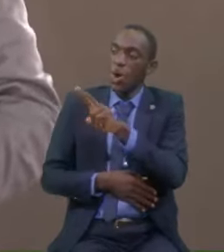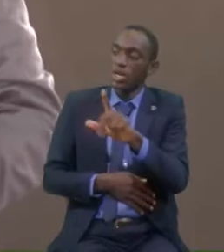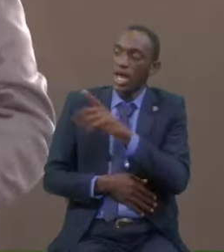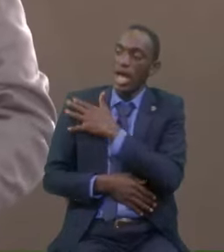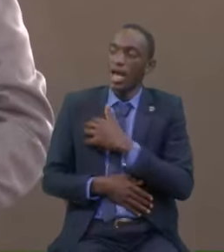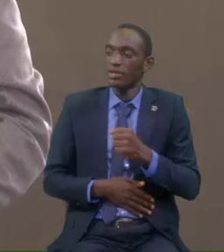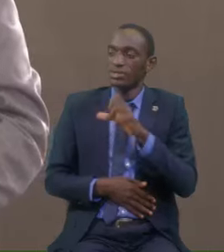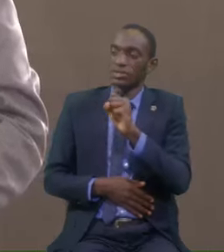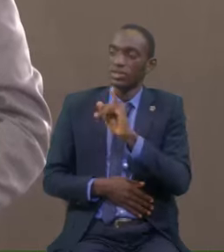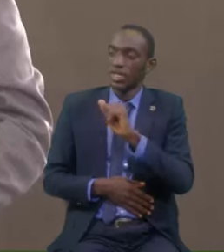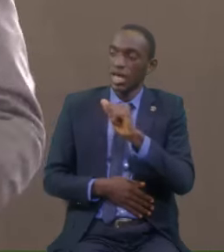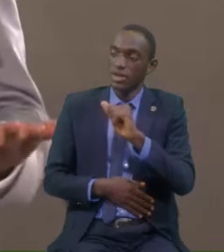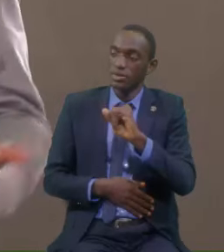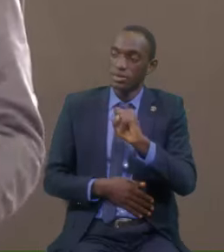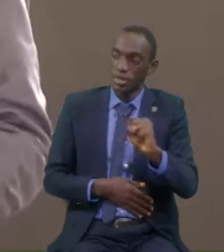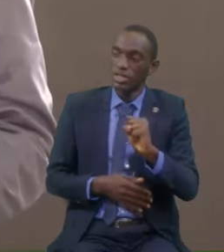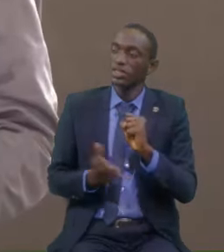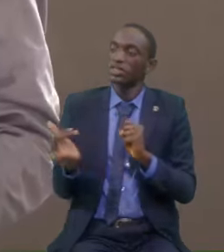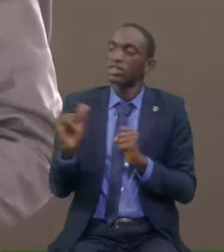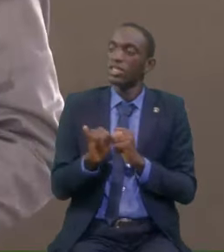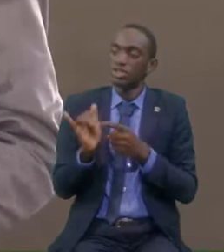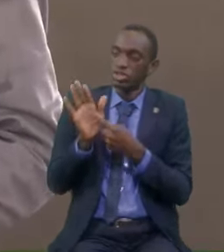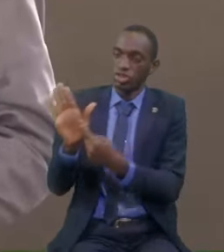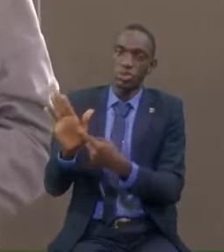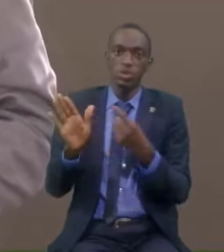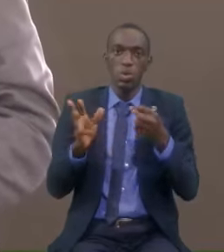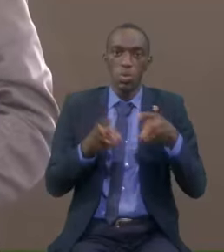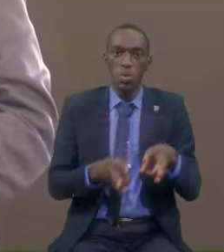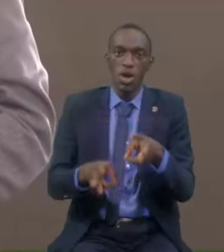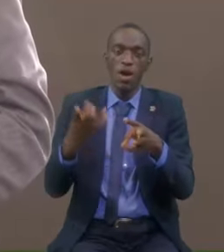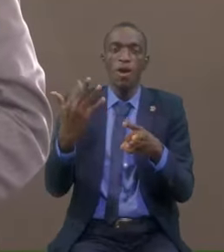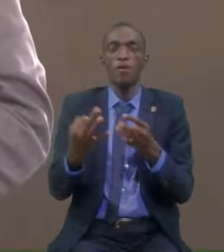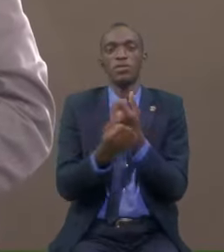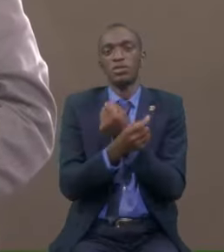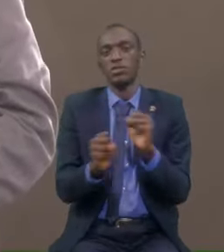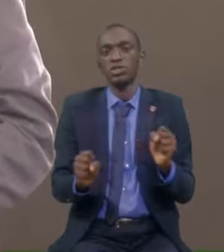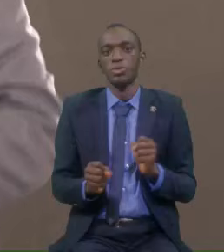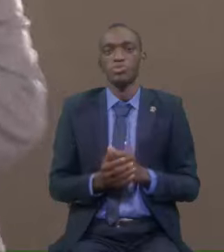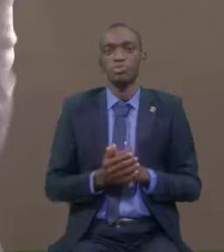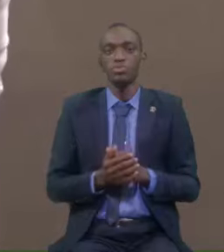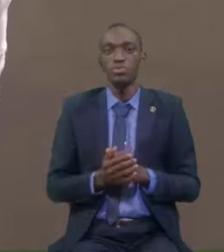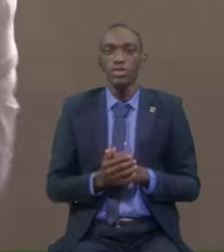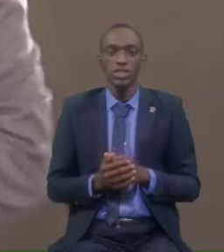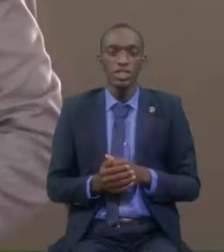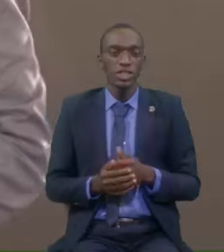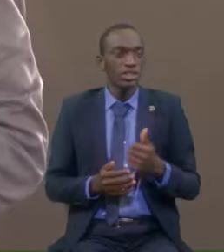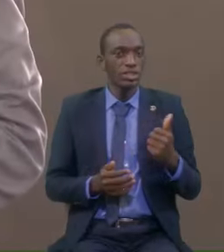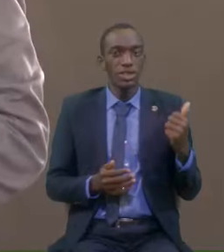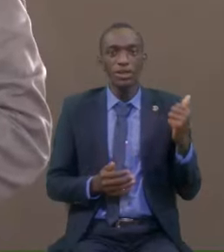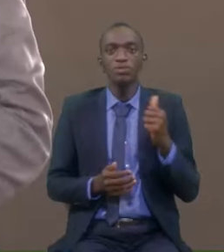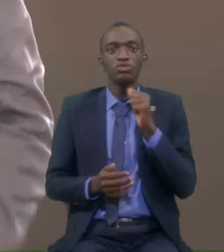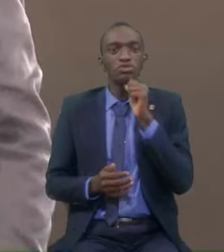salvation. That's not right. Paul was not preaching to evil spirits and showing